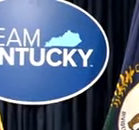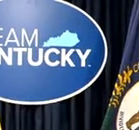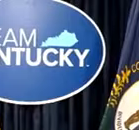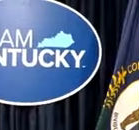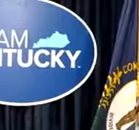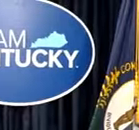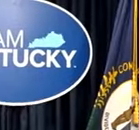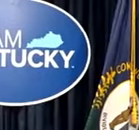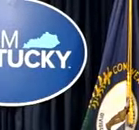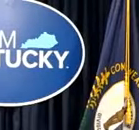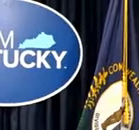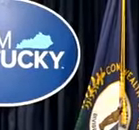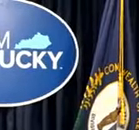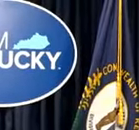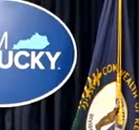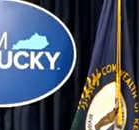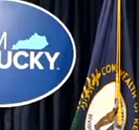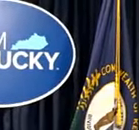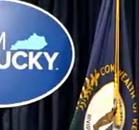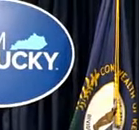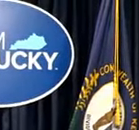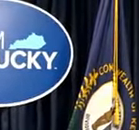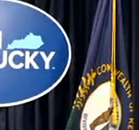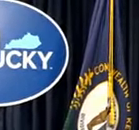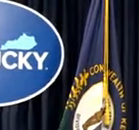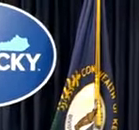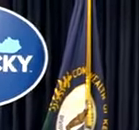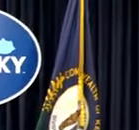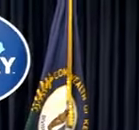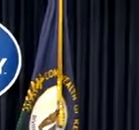38. Congratulations. Thank you so much. Thank you. And if you can,